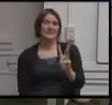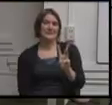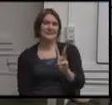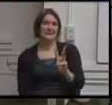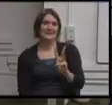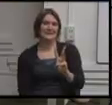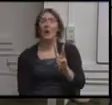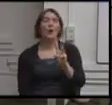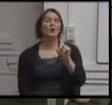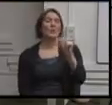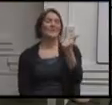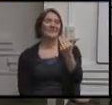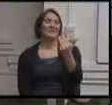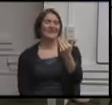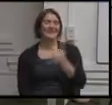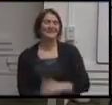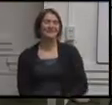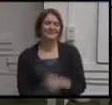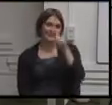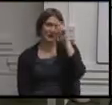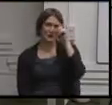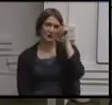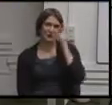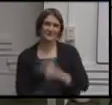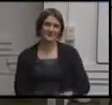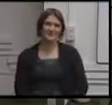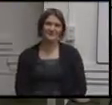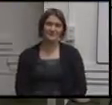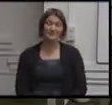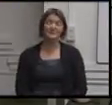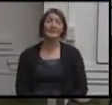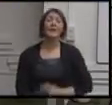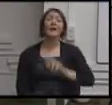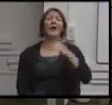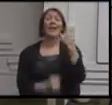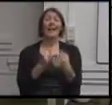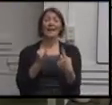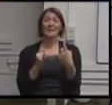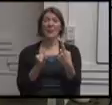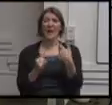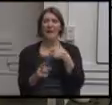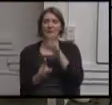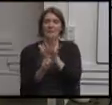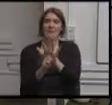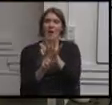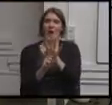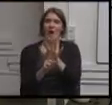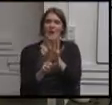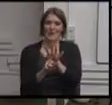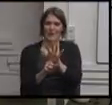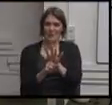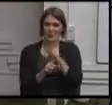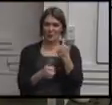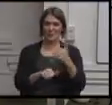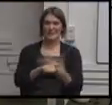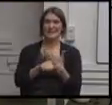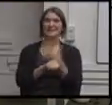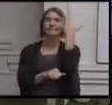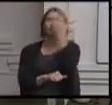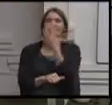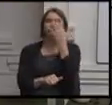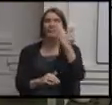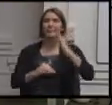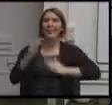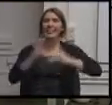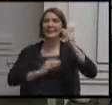correct? 2015 coming up? 2015. And then finally, we have a very popular facade enhancement program. And what this does is it allows us to